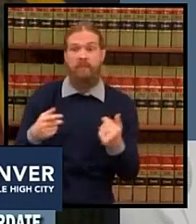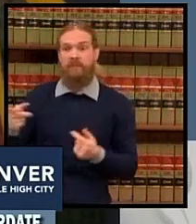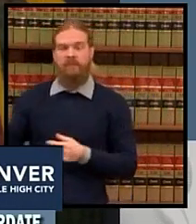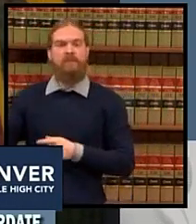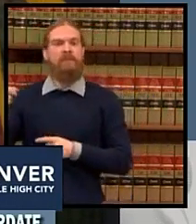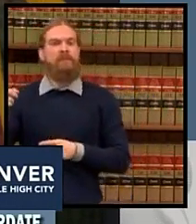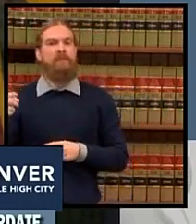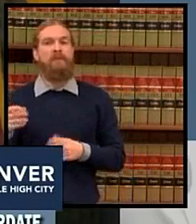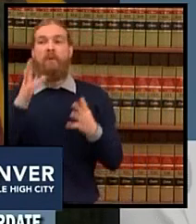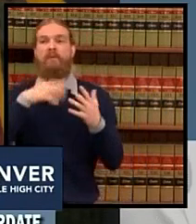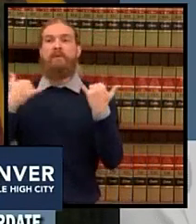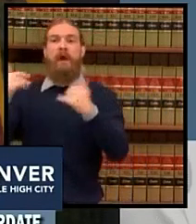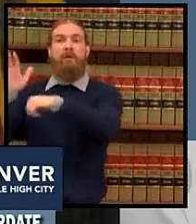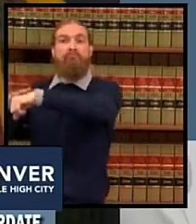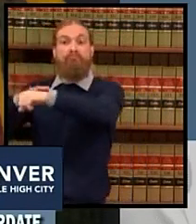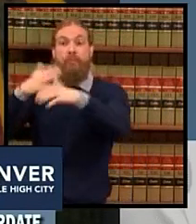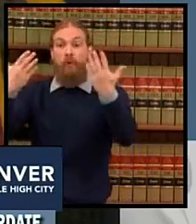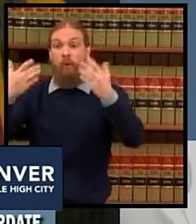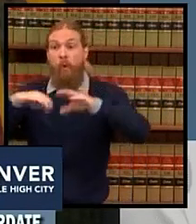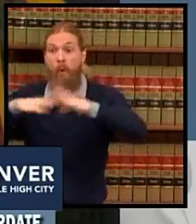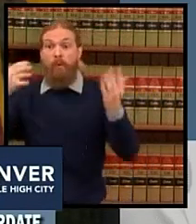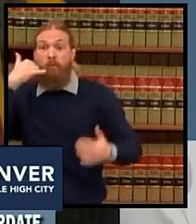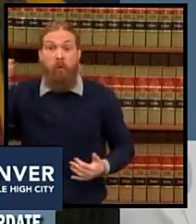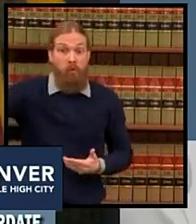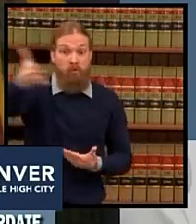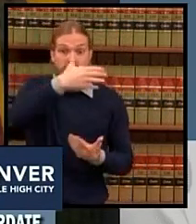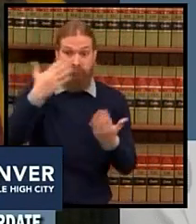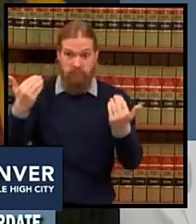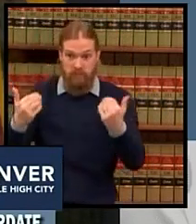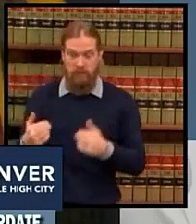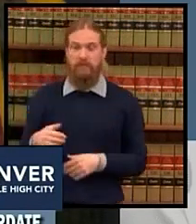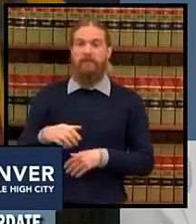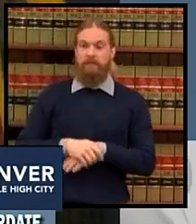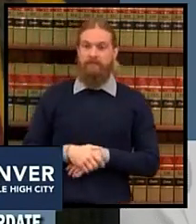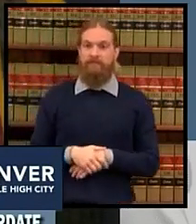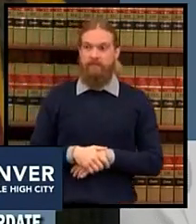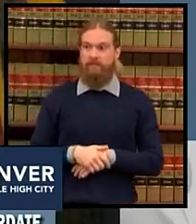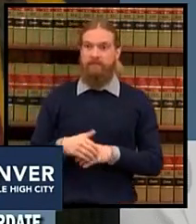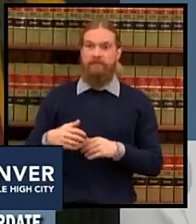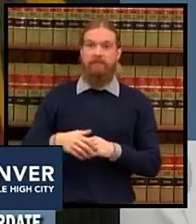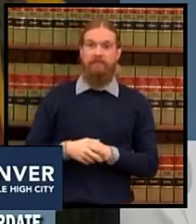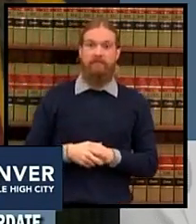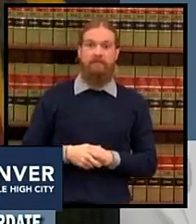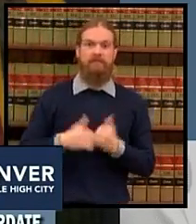us at the top of this press conference. So I will start with Esteban. Do you have any questions?